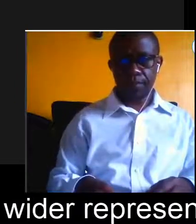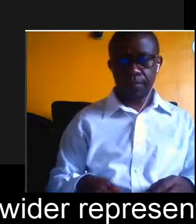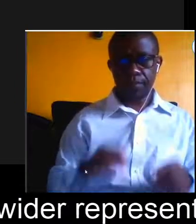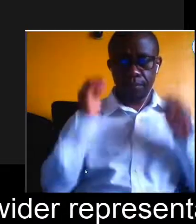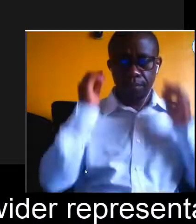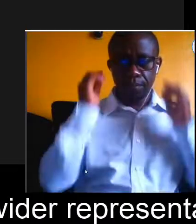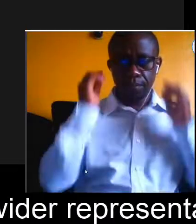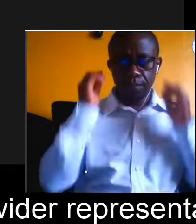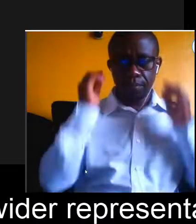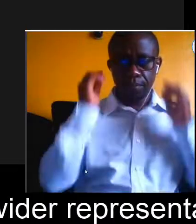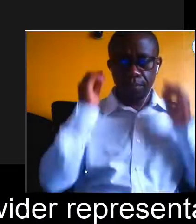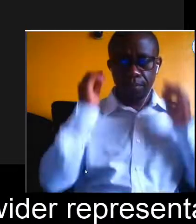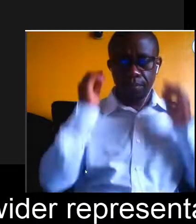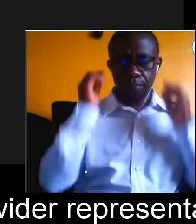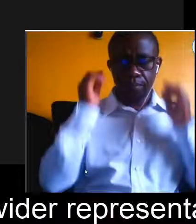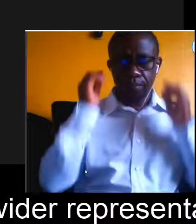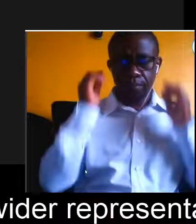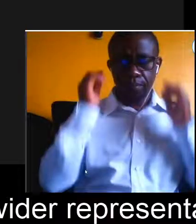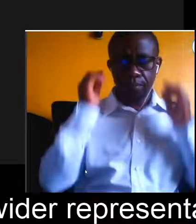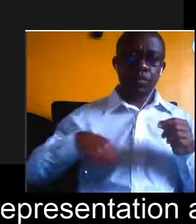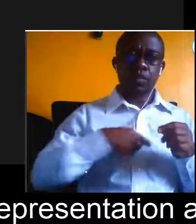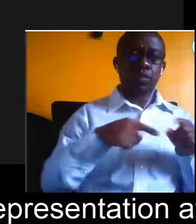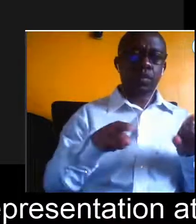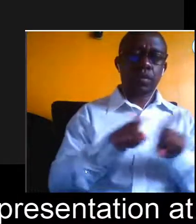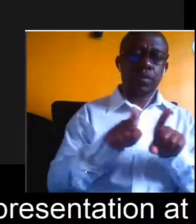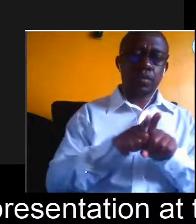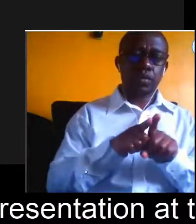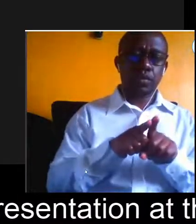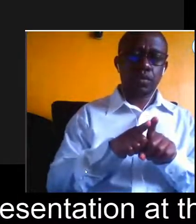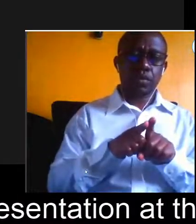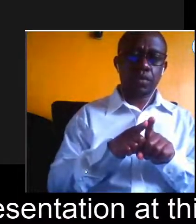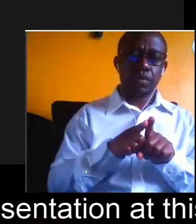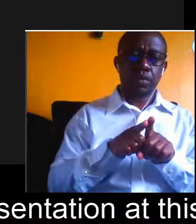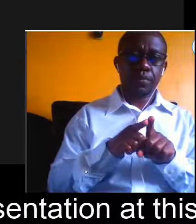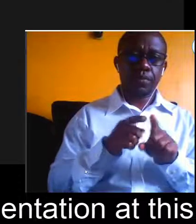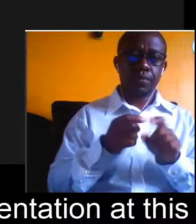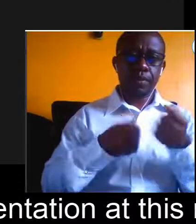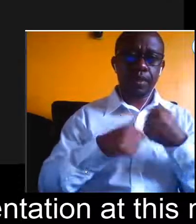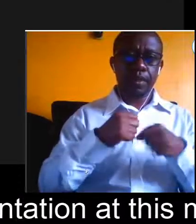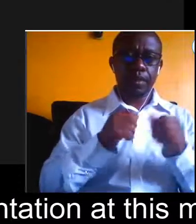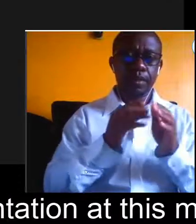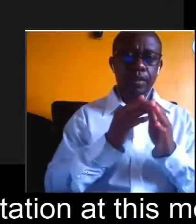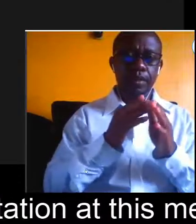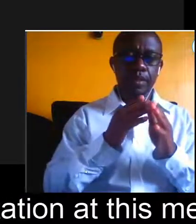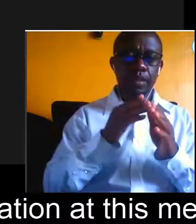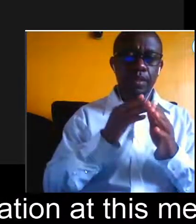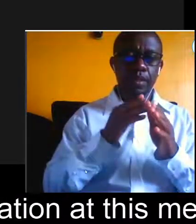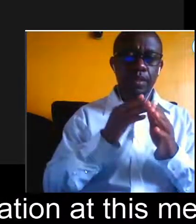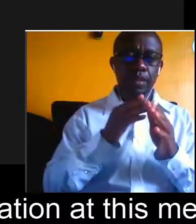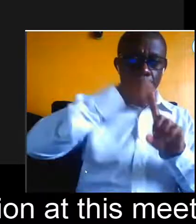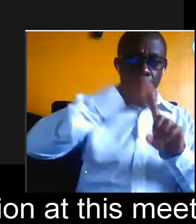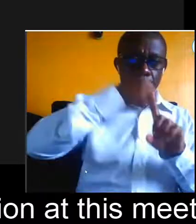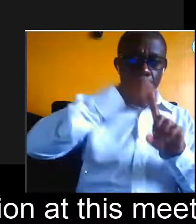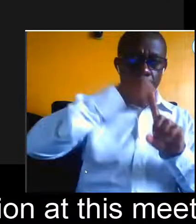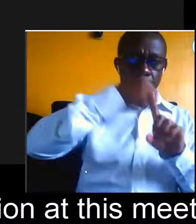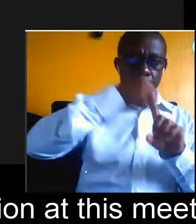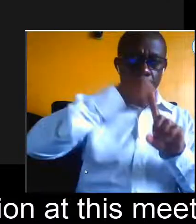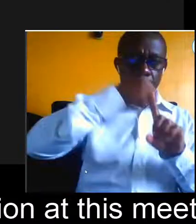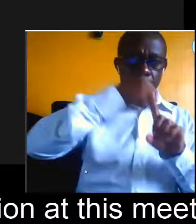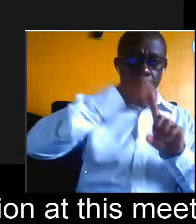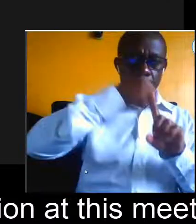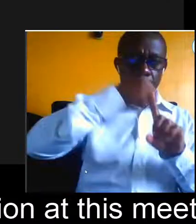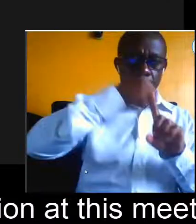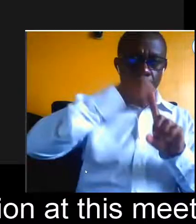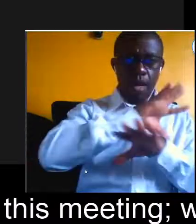We are also conducting some advocacy in terms of the African chart, how